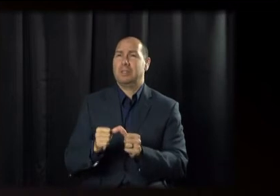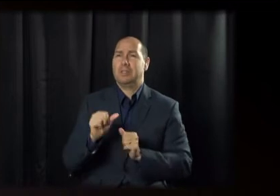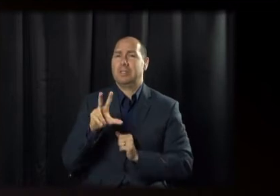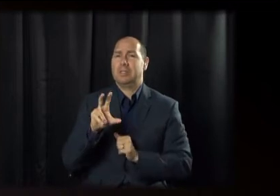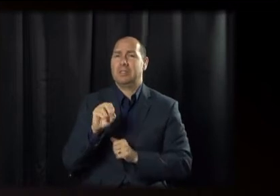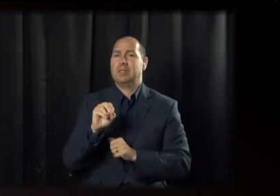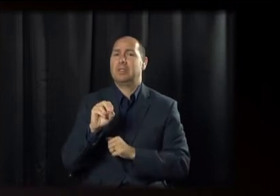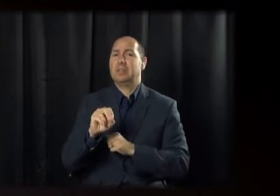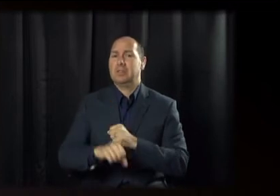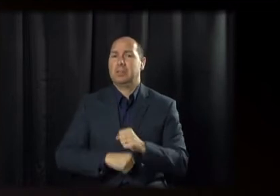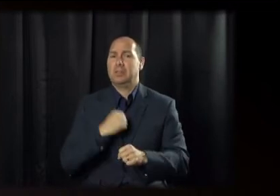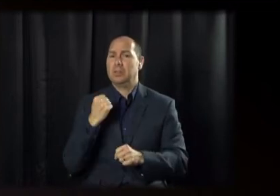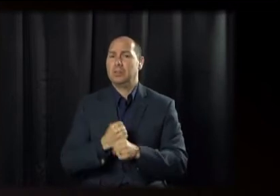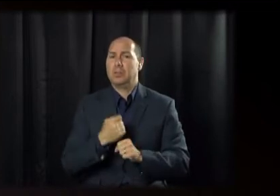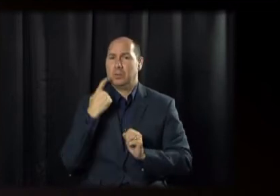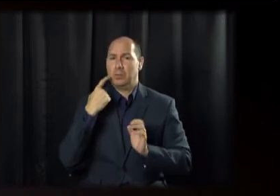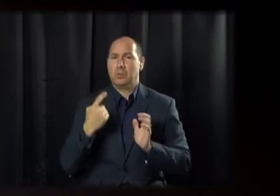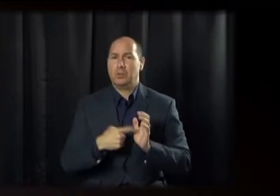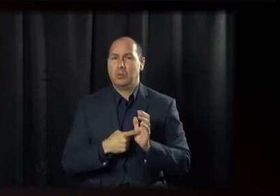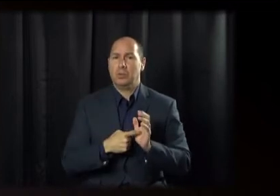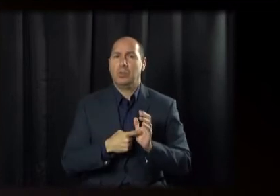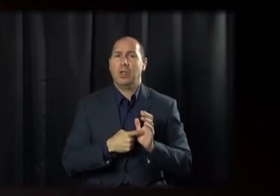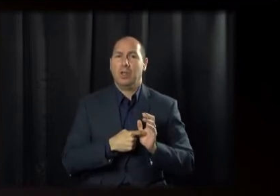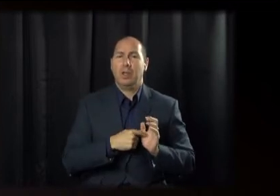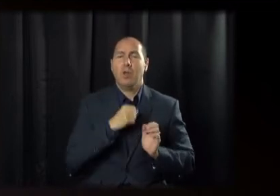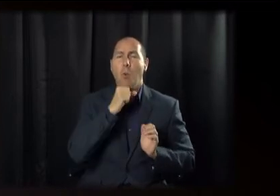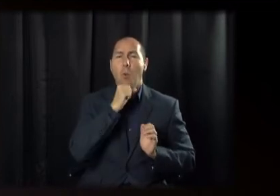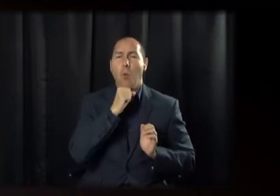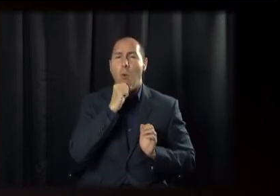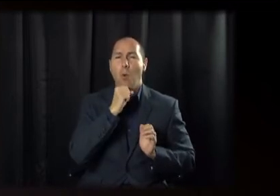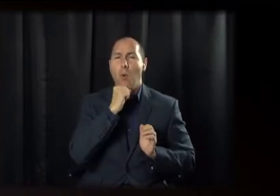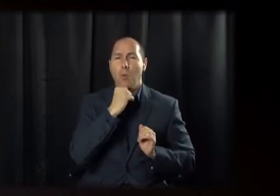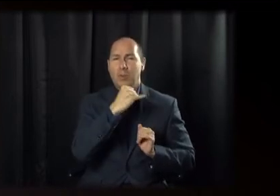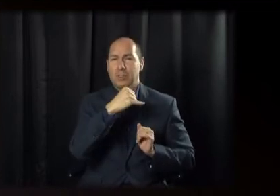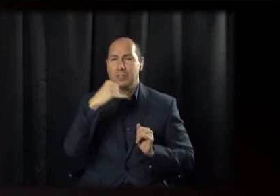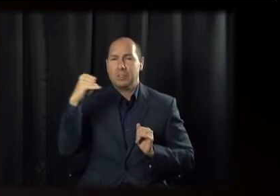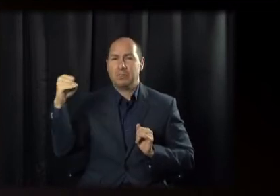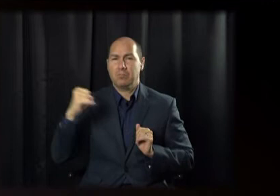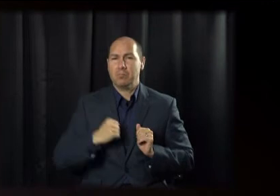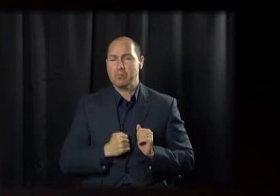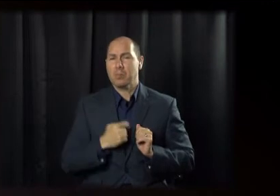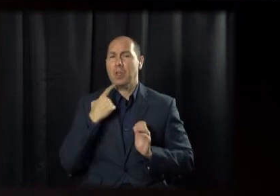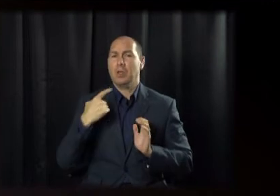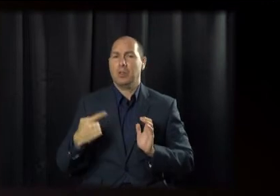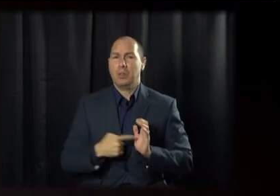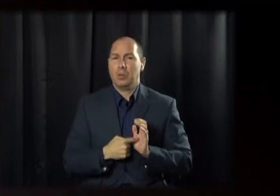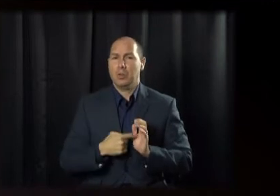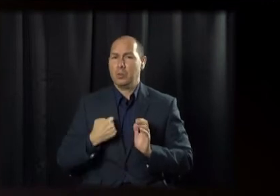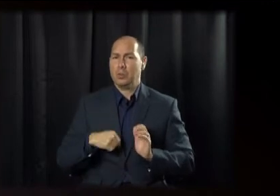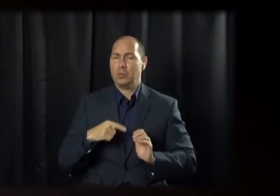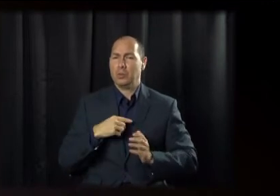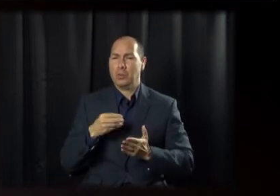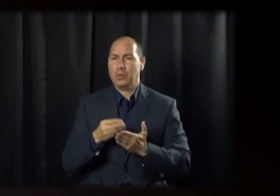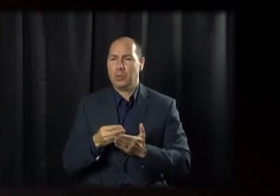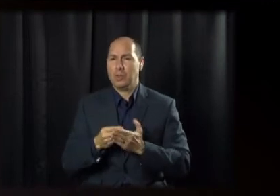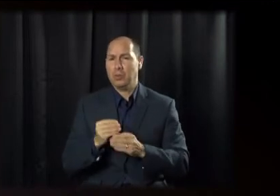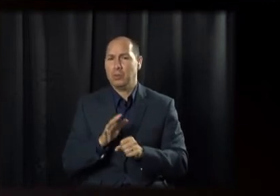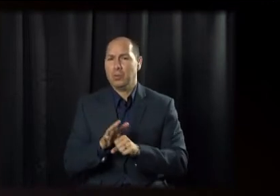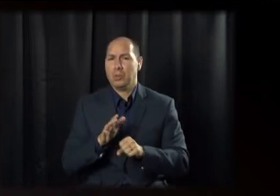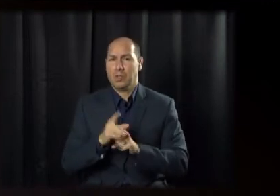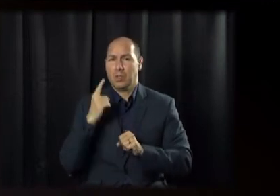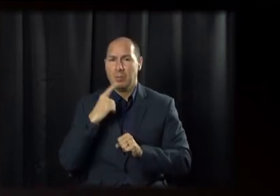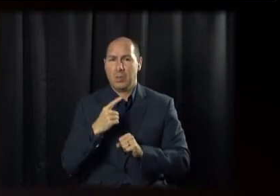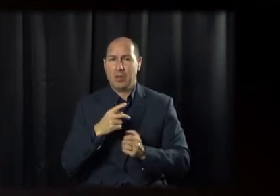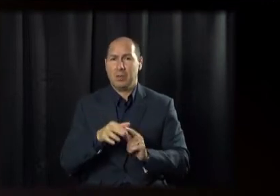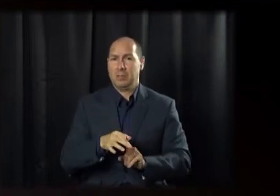the orange line in this current page. However, since both the funding and the capacity to deliver on this special project